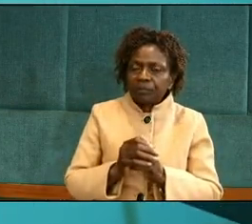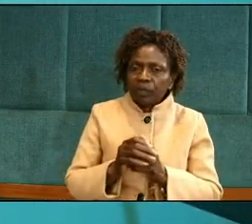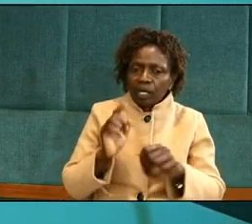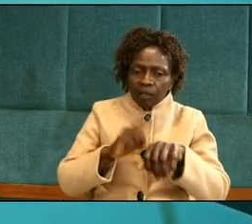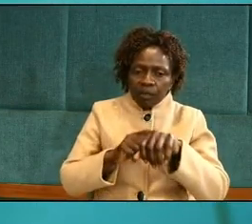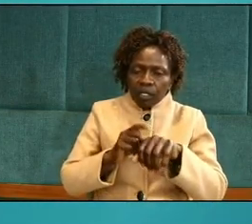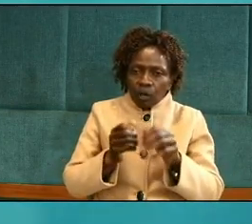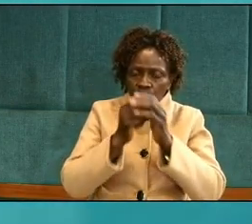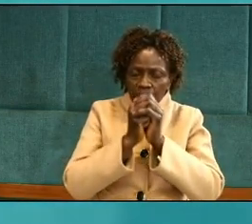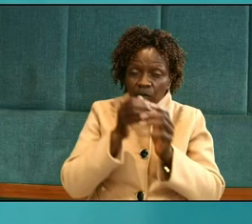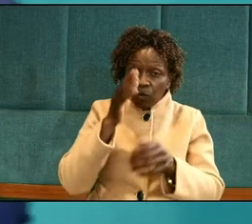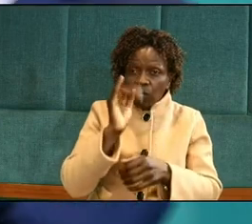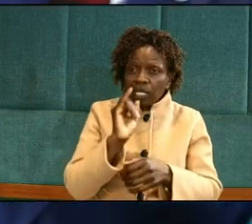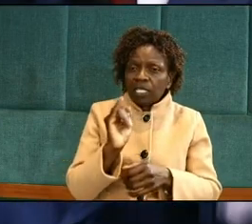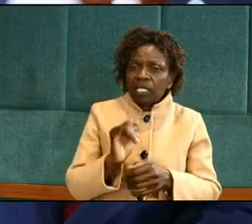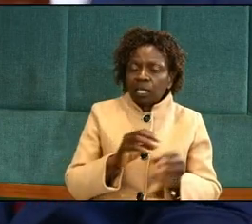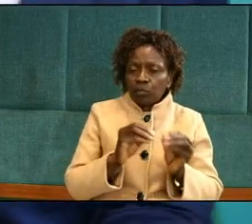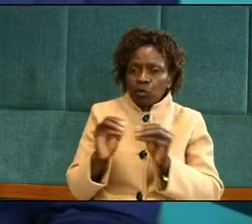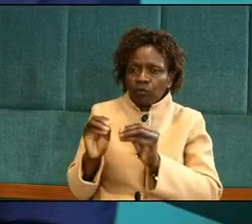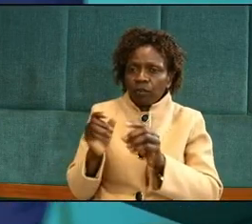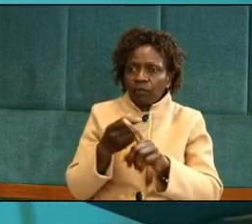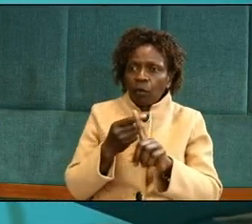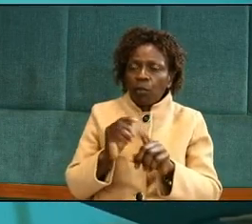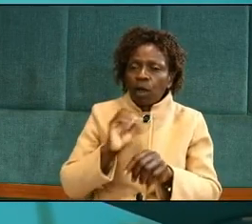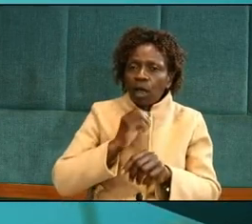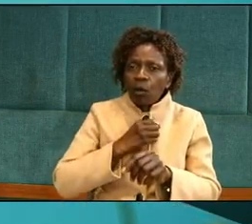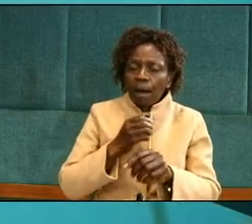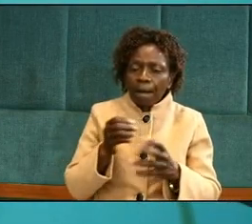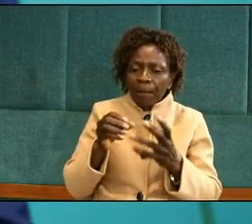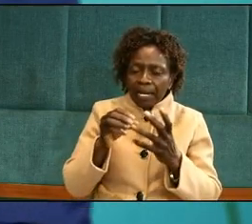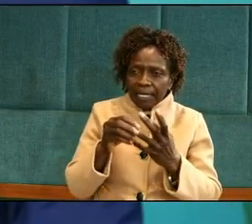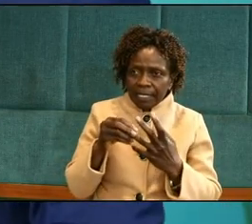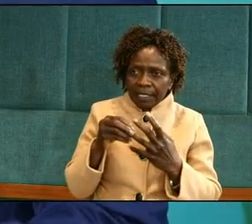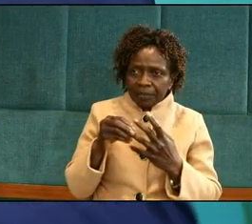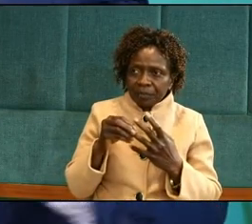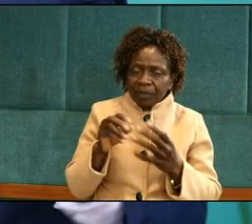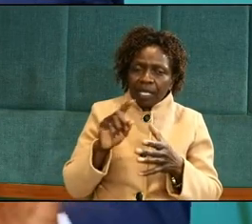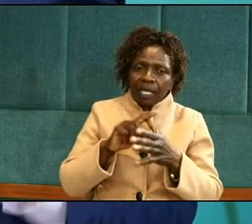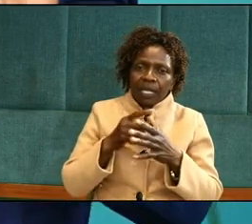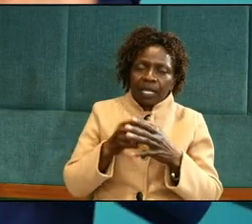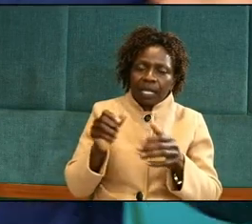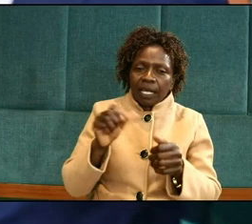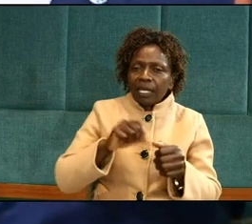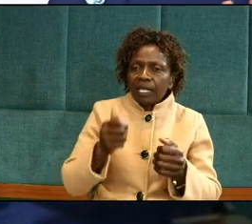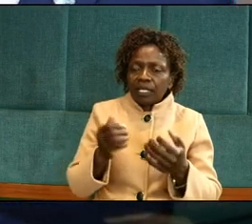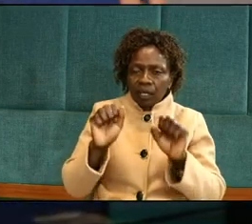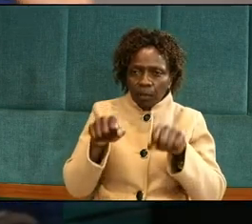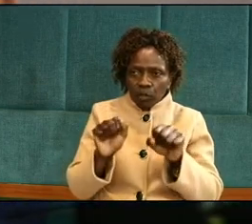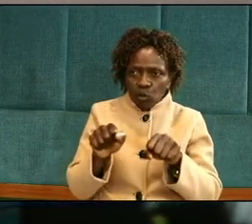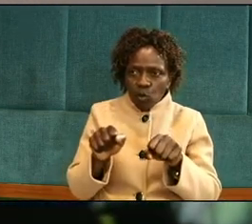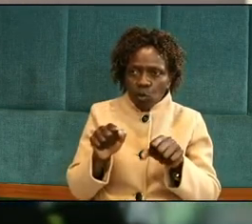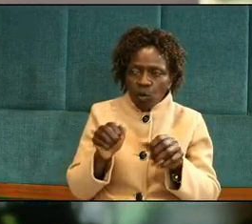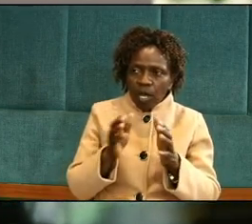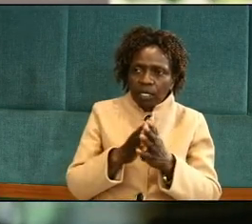moment that the worship of God is removed from our marriage, then anything is possible